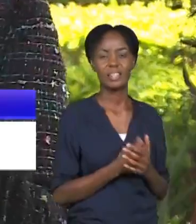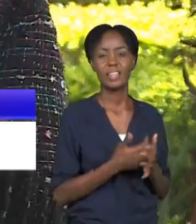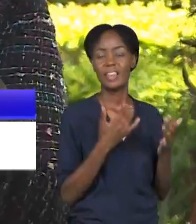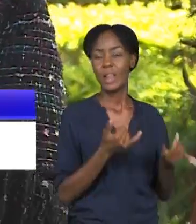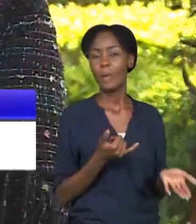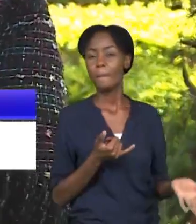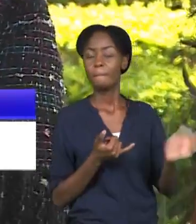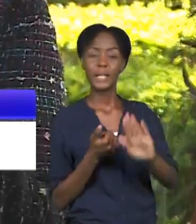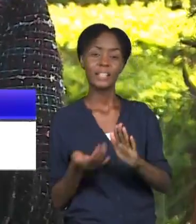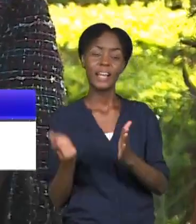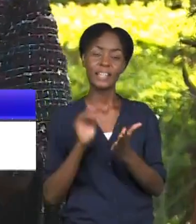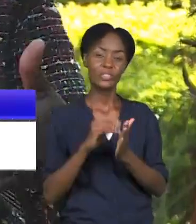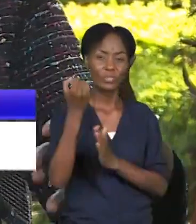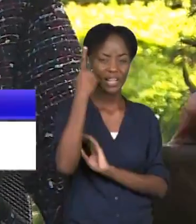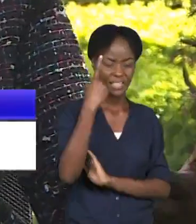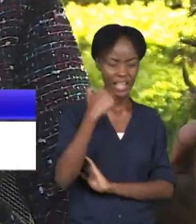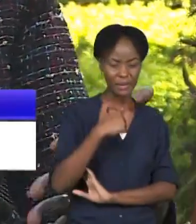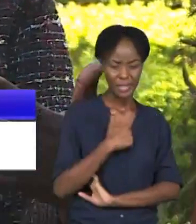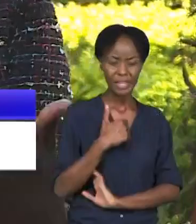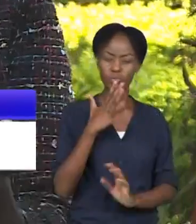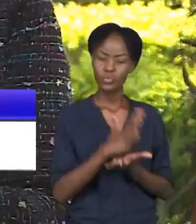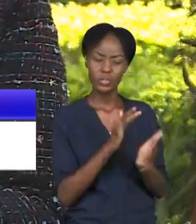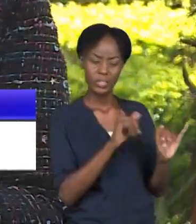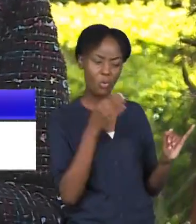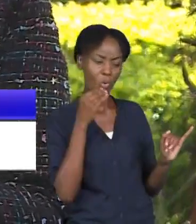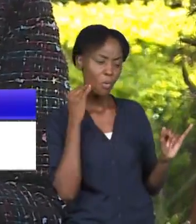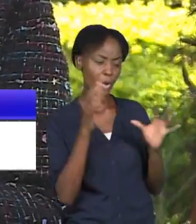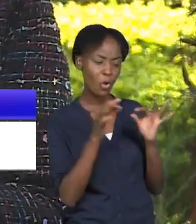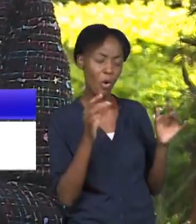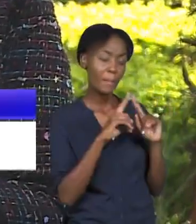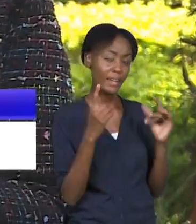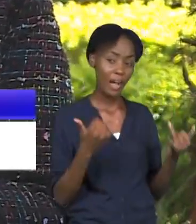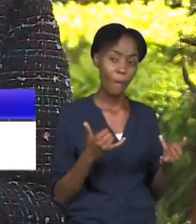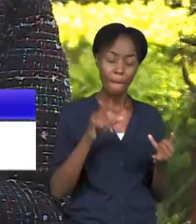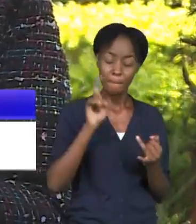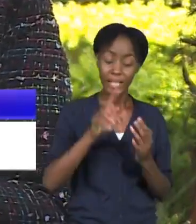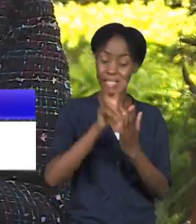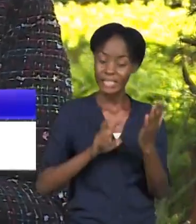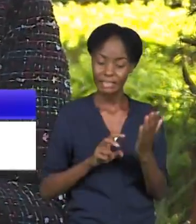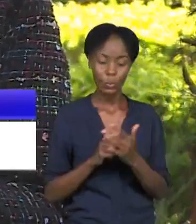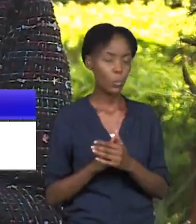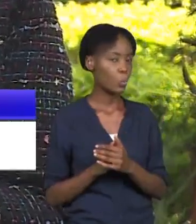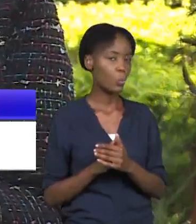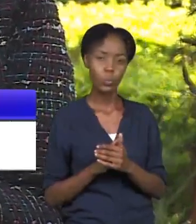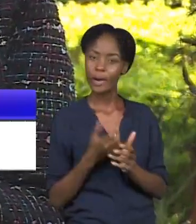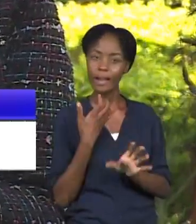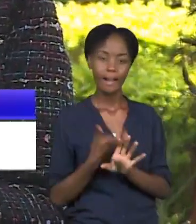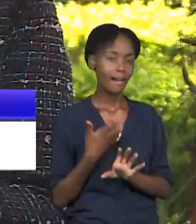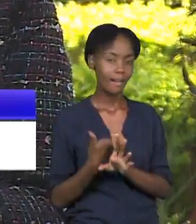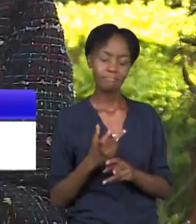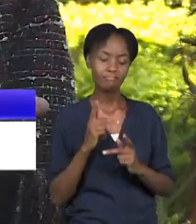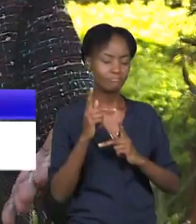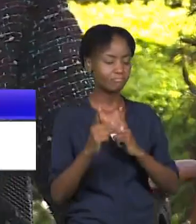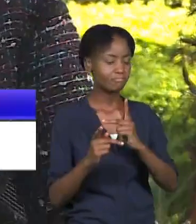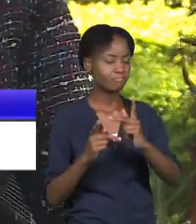their senses and realize, yes, we've had that long period, but now it's back to books. Yes. and it's gradual. It's